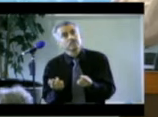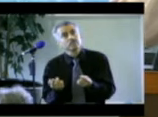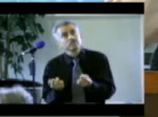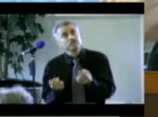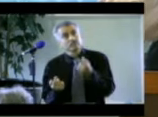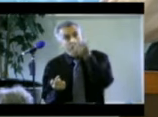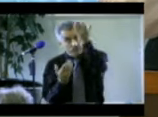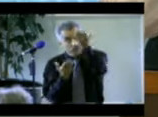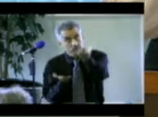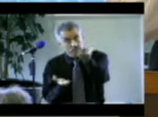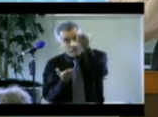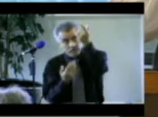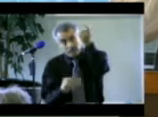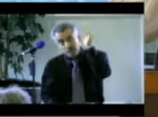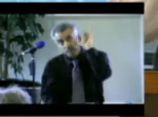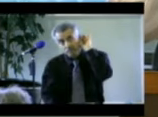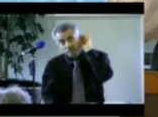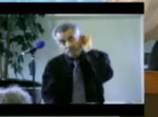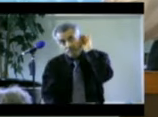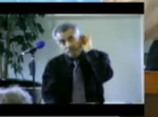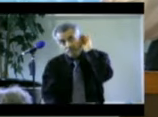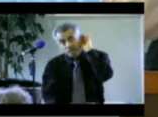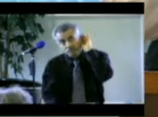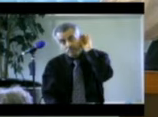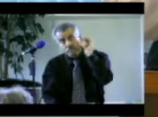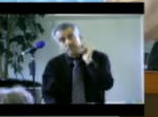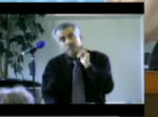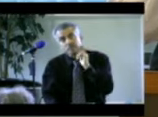there. I pray for